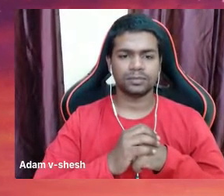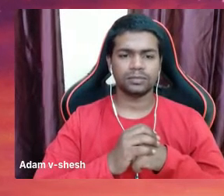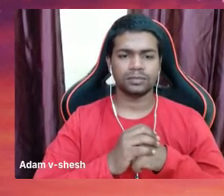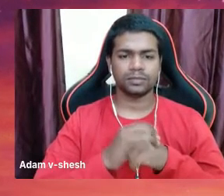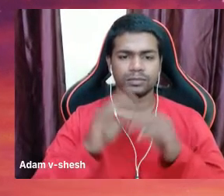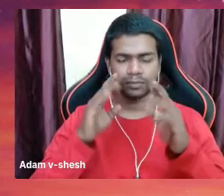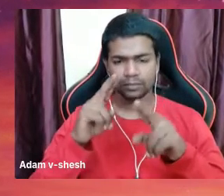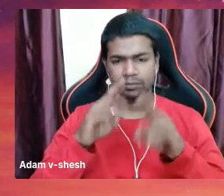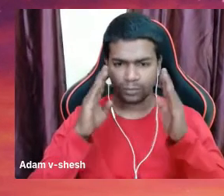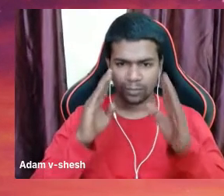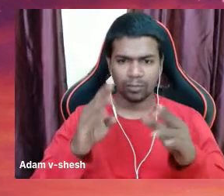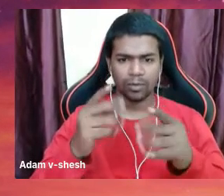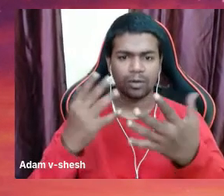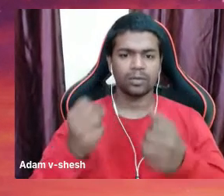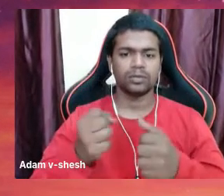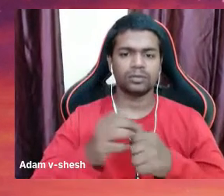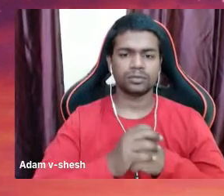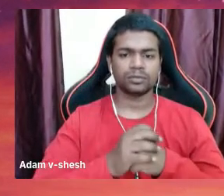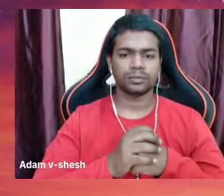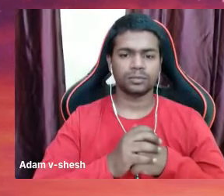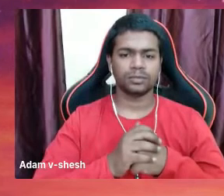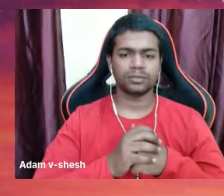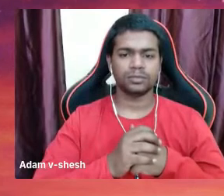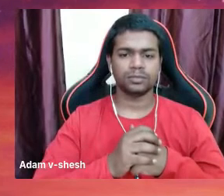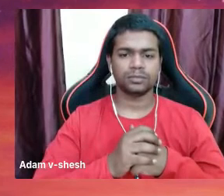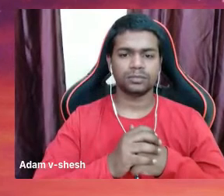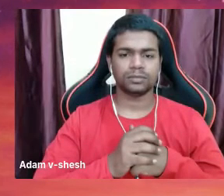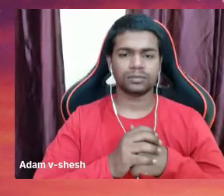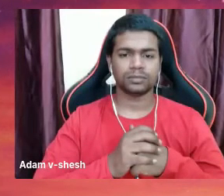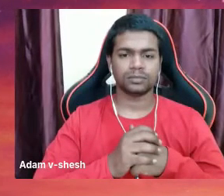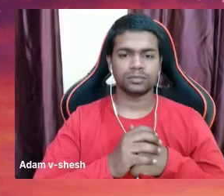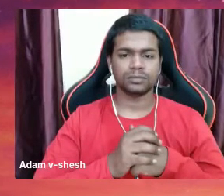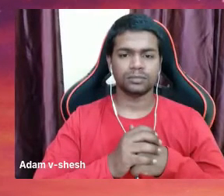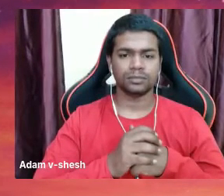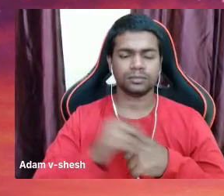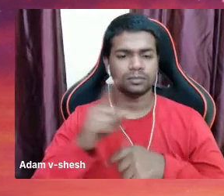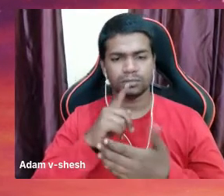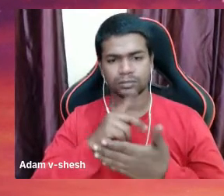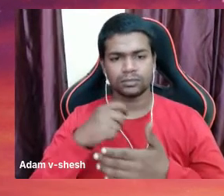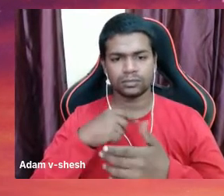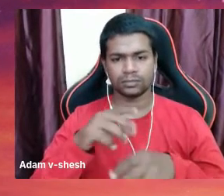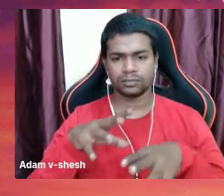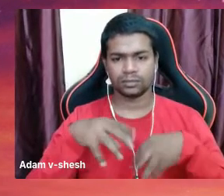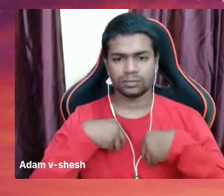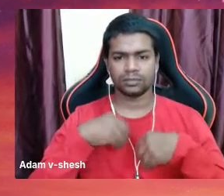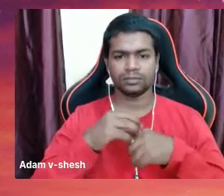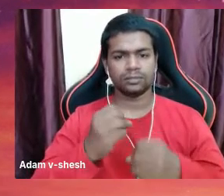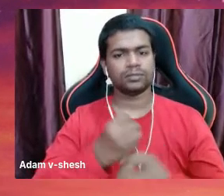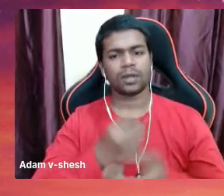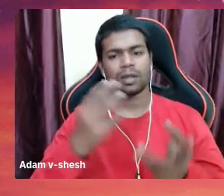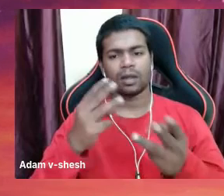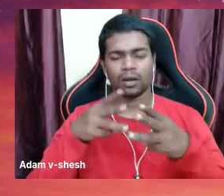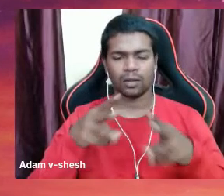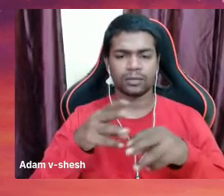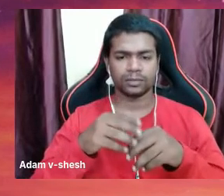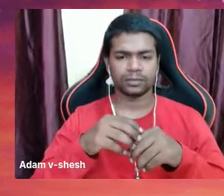needed for excellence. Like other pieces. I think I absolutely agree with your point there, that there are obviously multiple ways to build